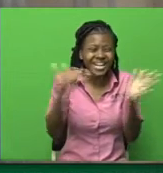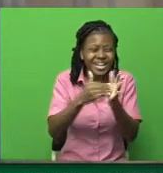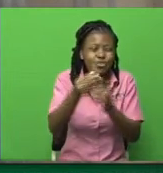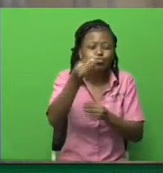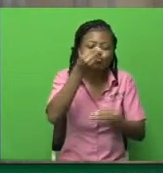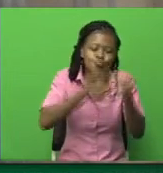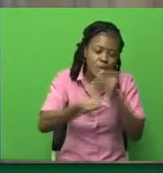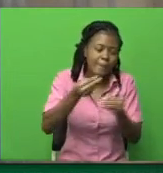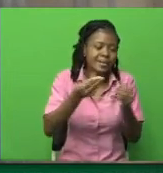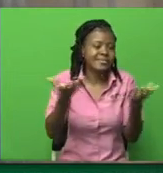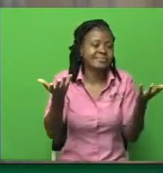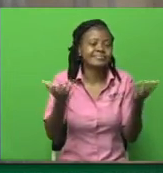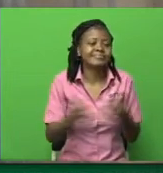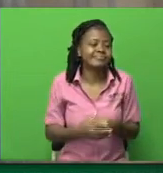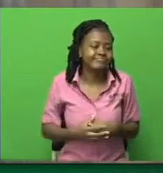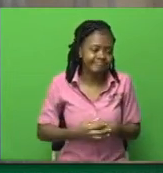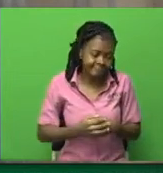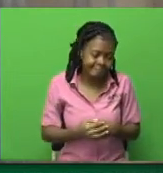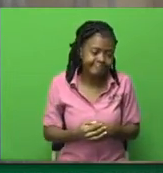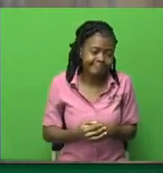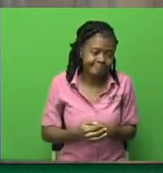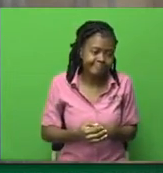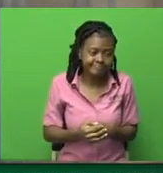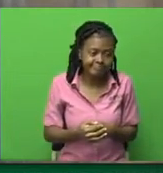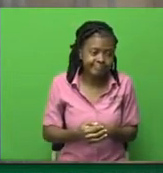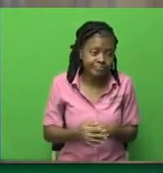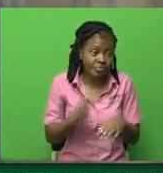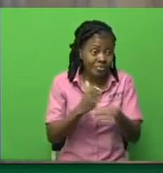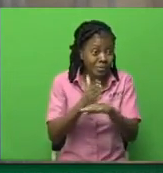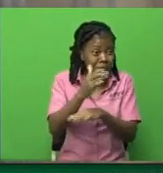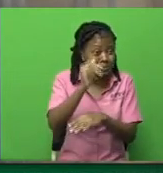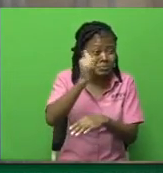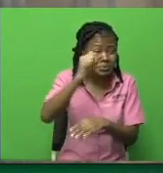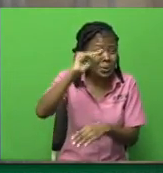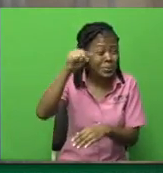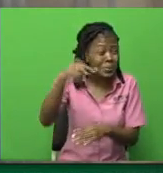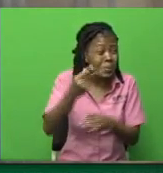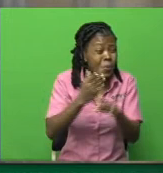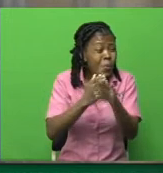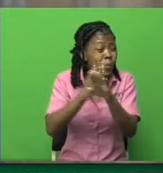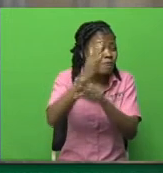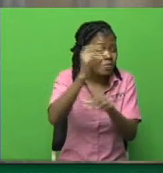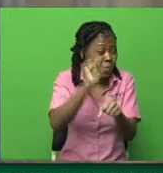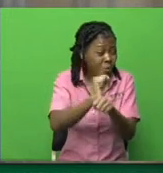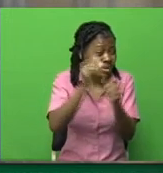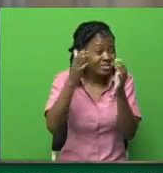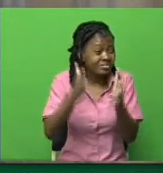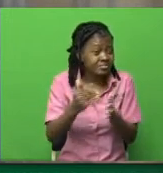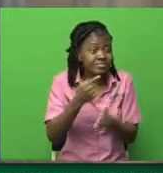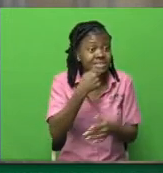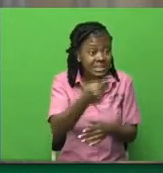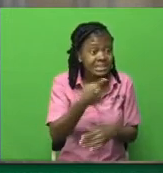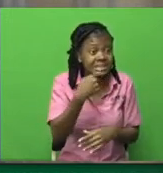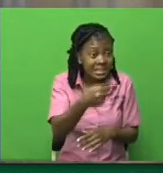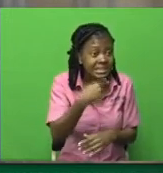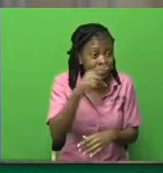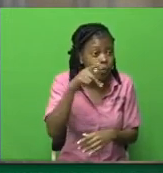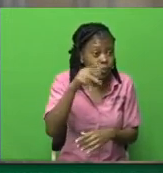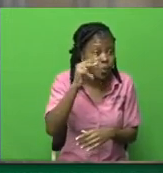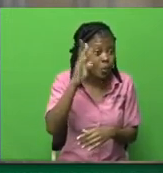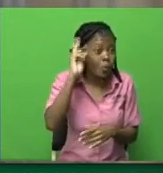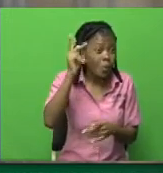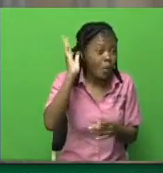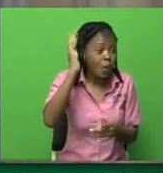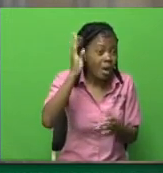tens of thousands of public officers were told sold a dream that this promising government would review Public Service